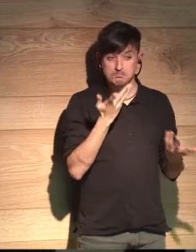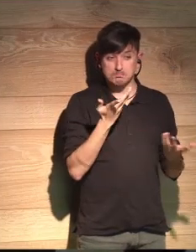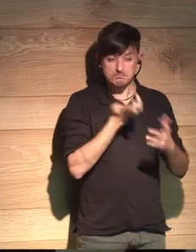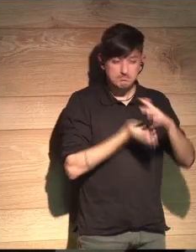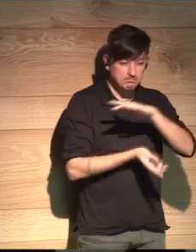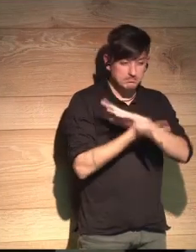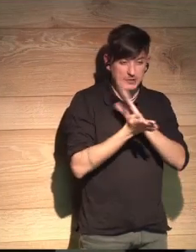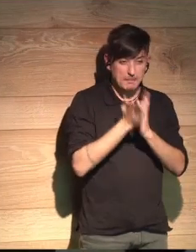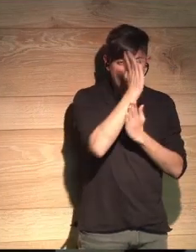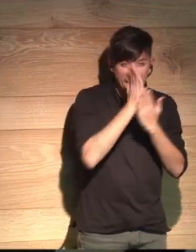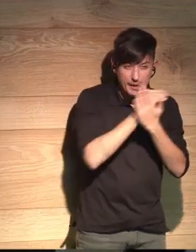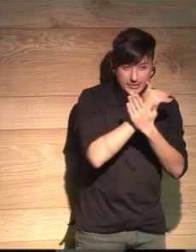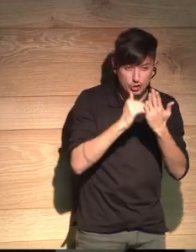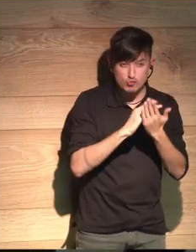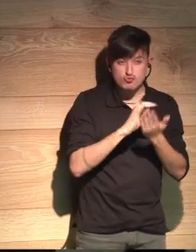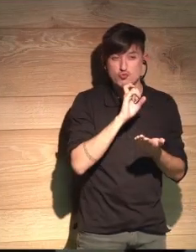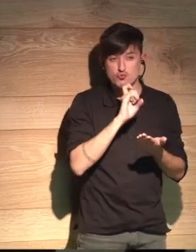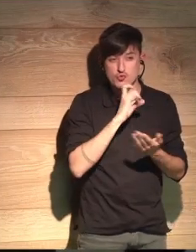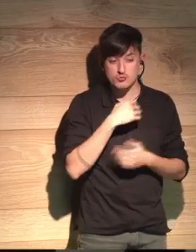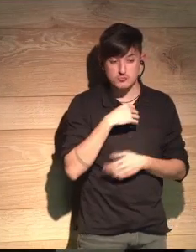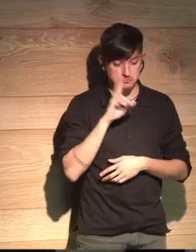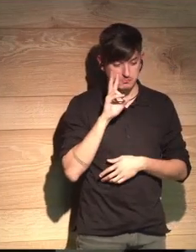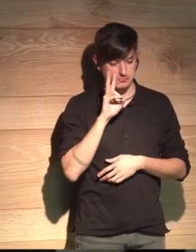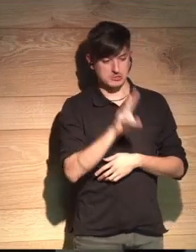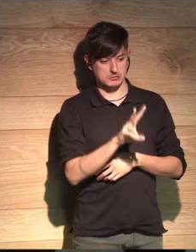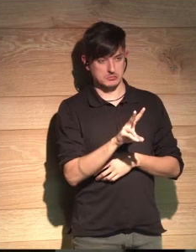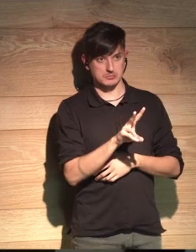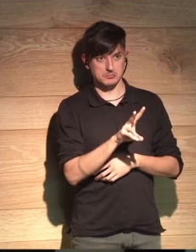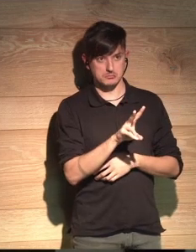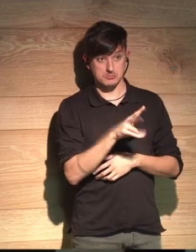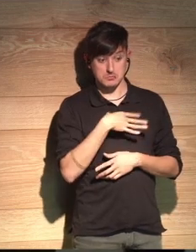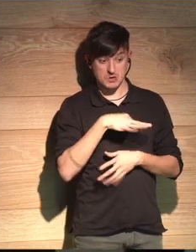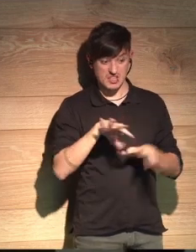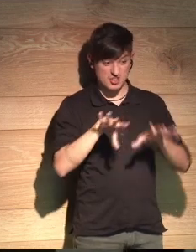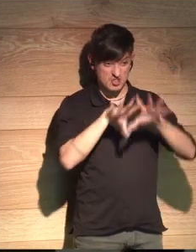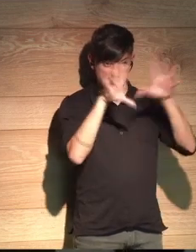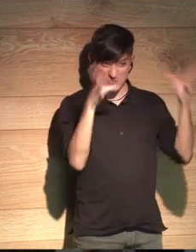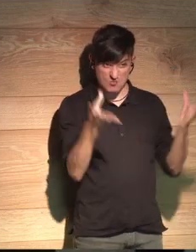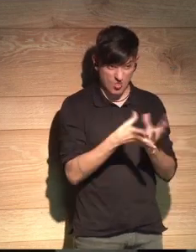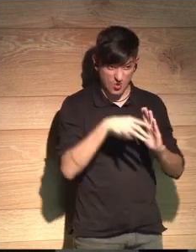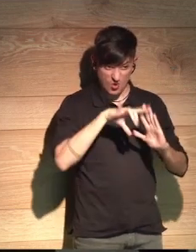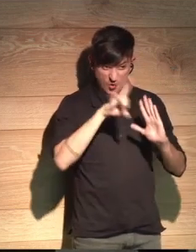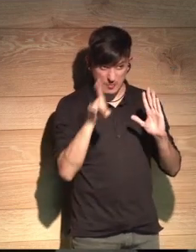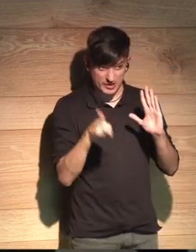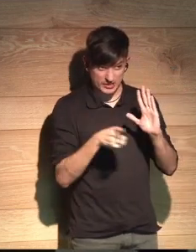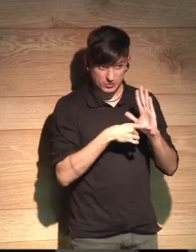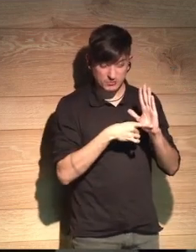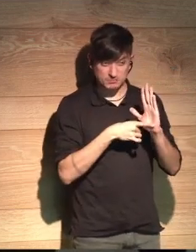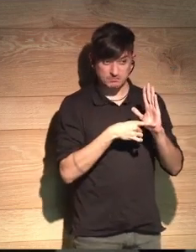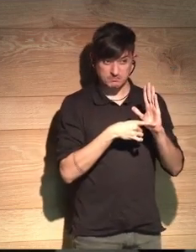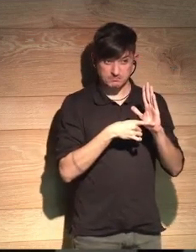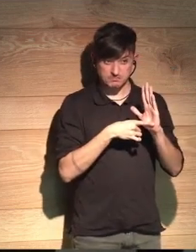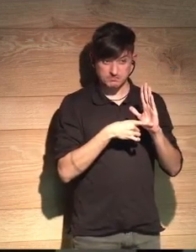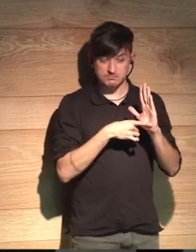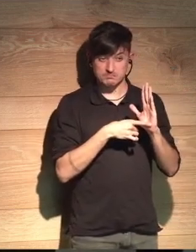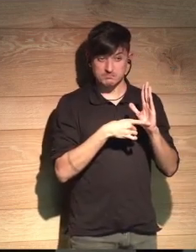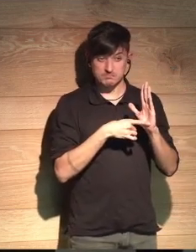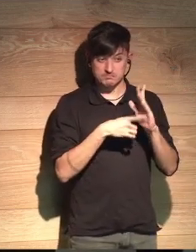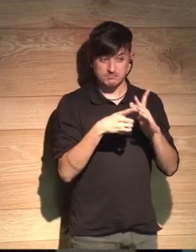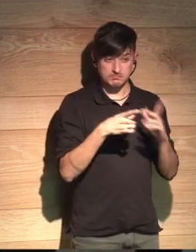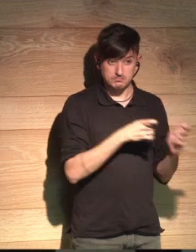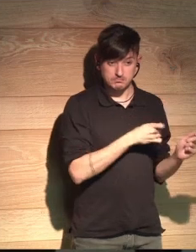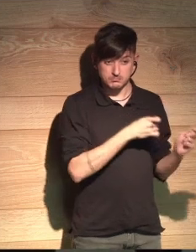York, you could take everybody to destination when they need to be there, give or take a small delta of 2 or 3 minutes, but with 40% less taxis